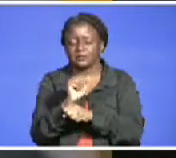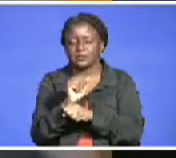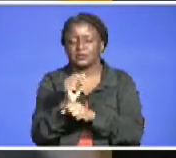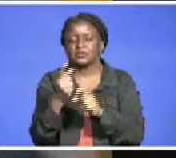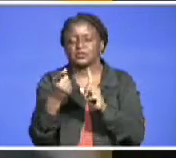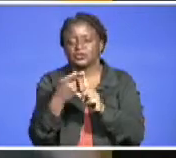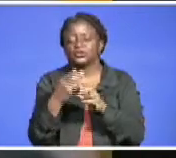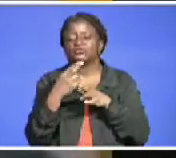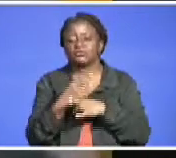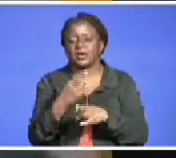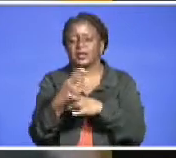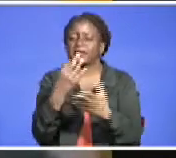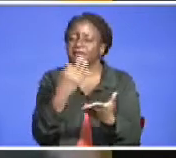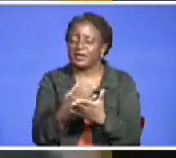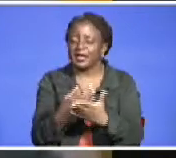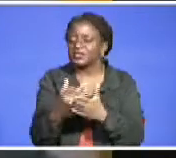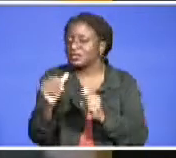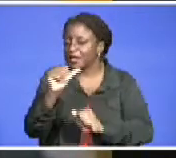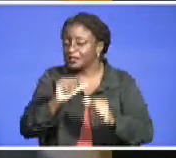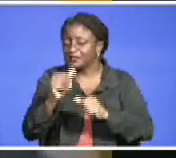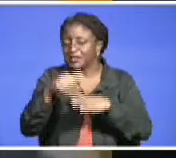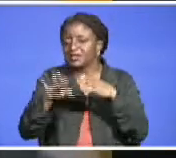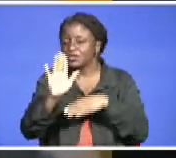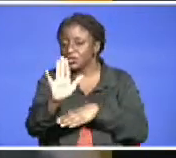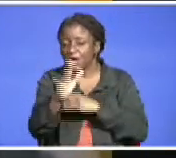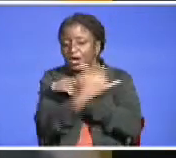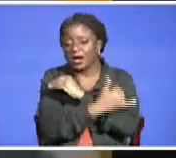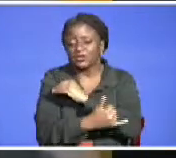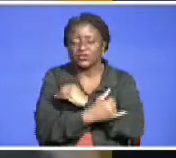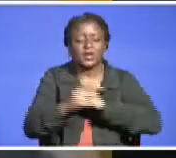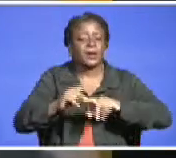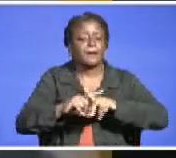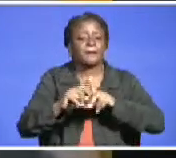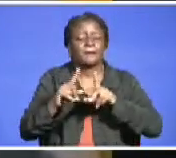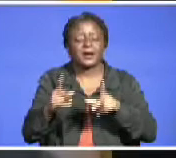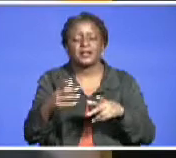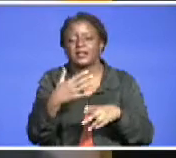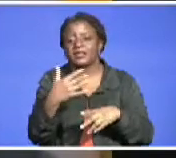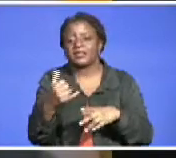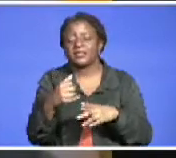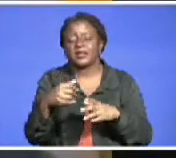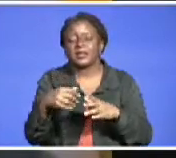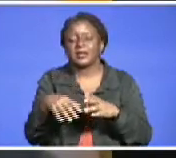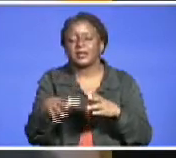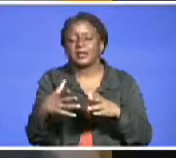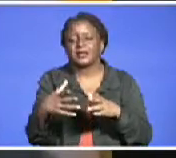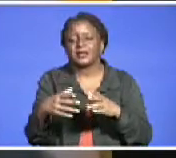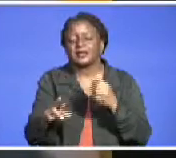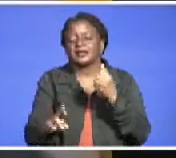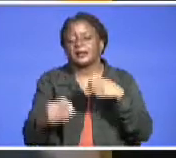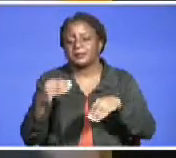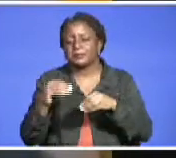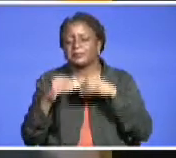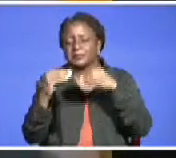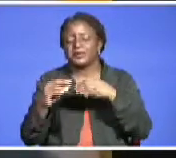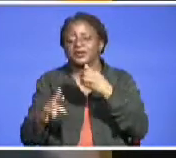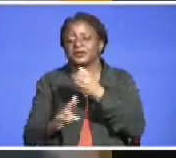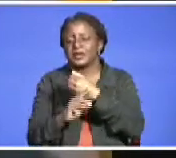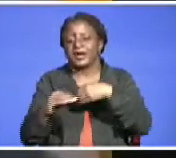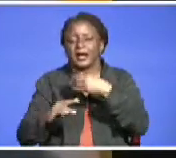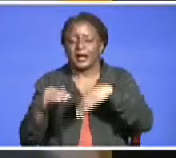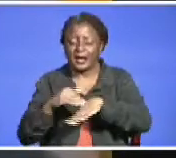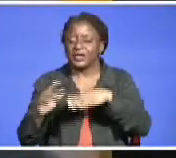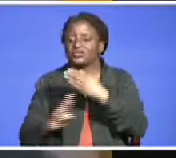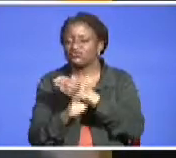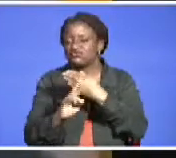regulate financial activity within your countries, but they invariably endanger correspondent banking and